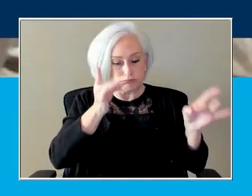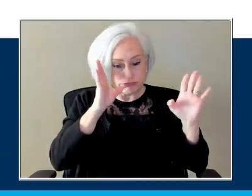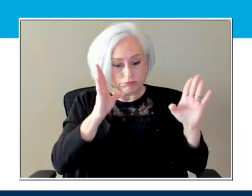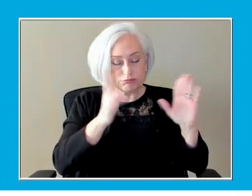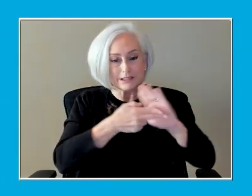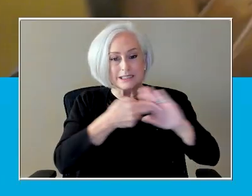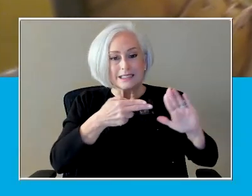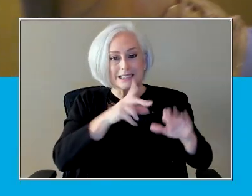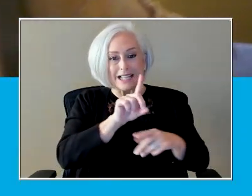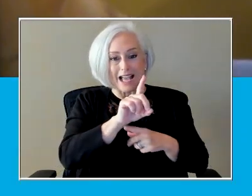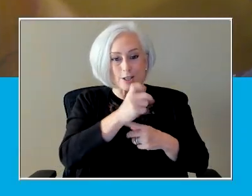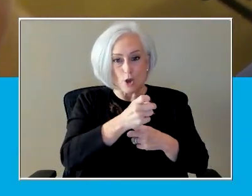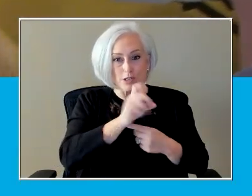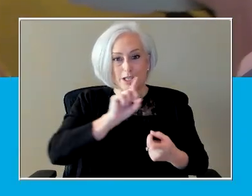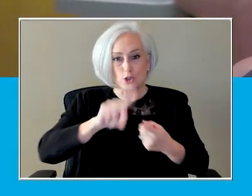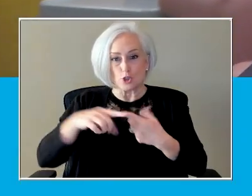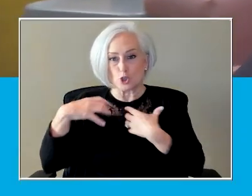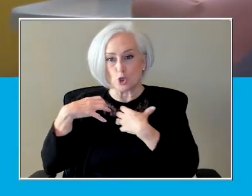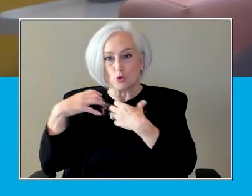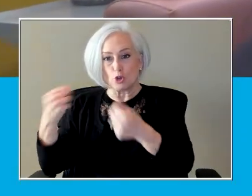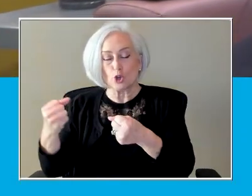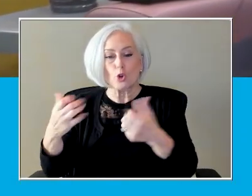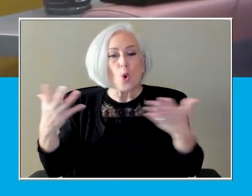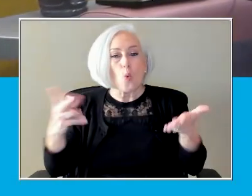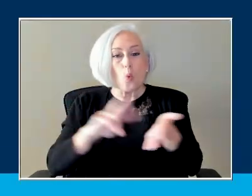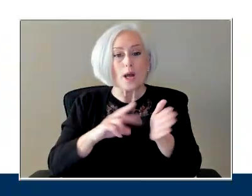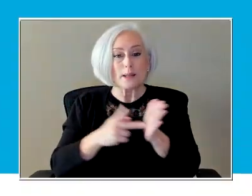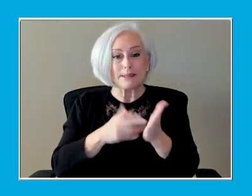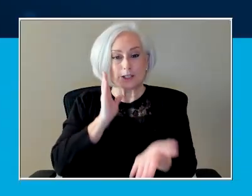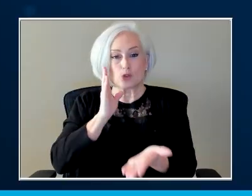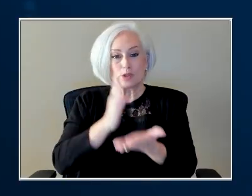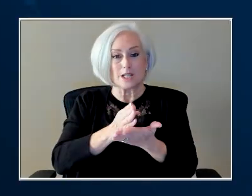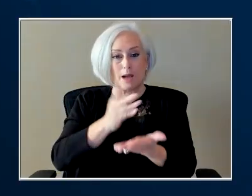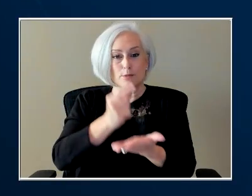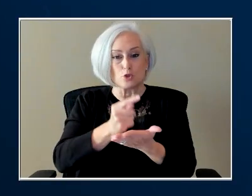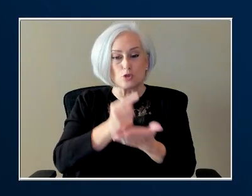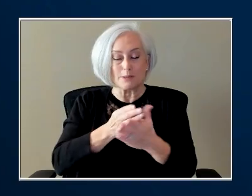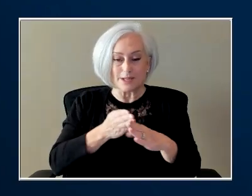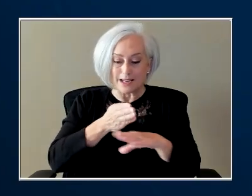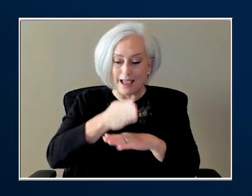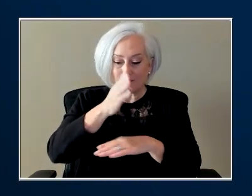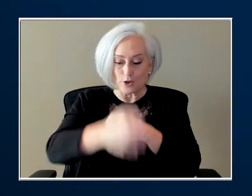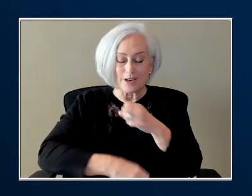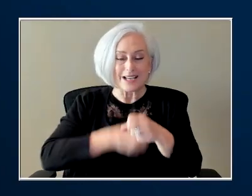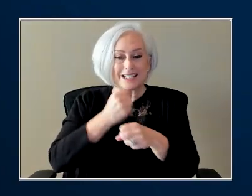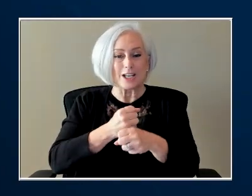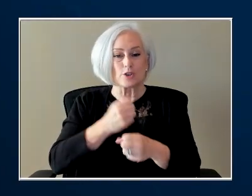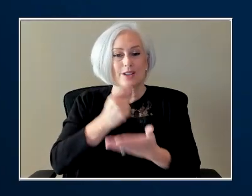cure. What it means to stop treatment after years of therapy. Friday at 8.